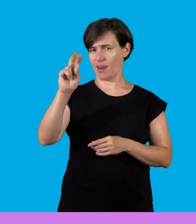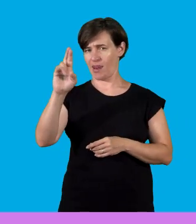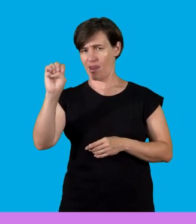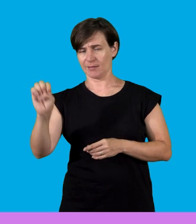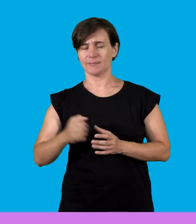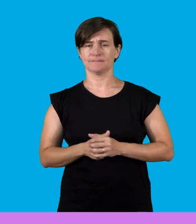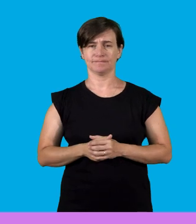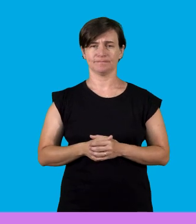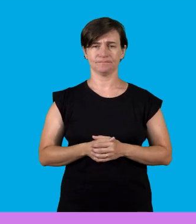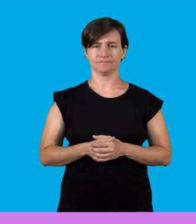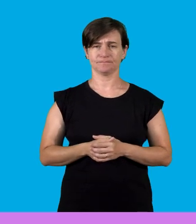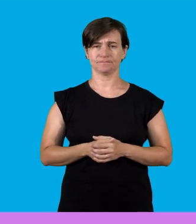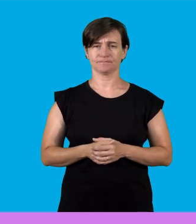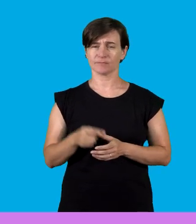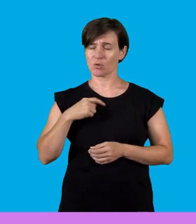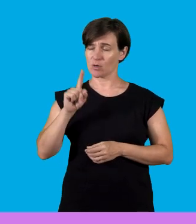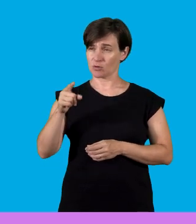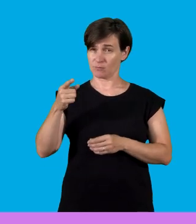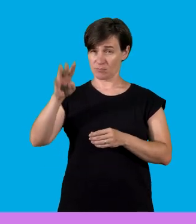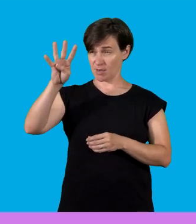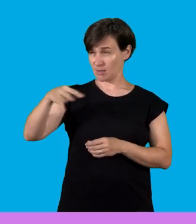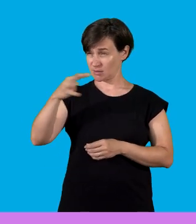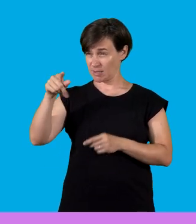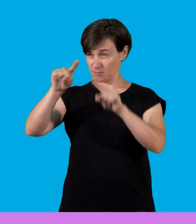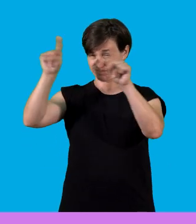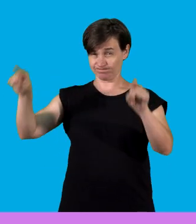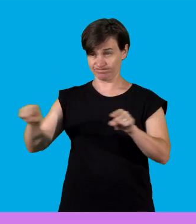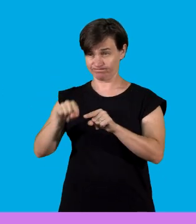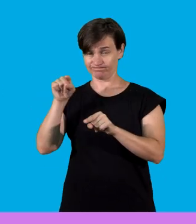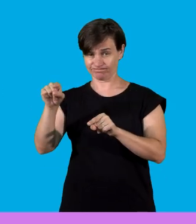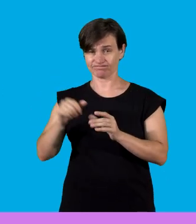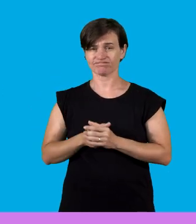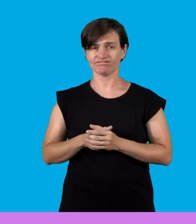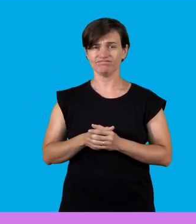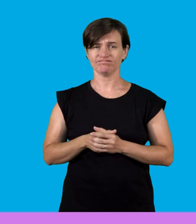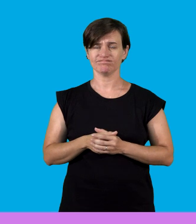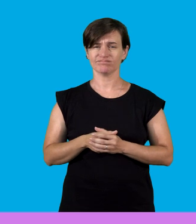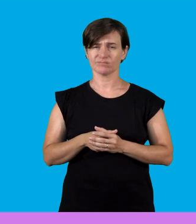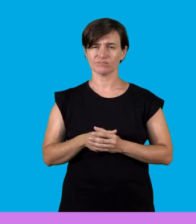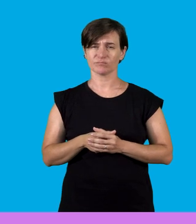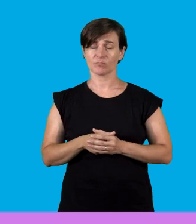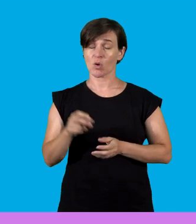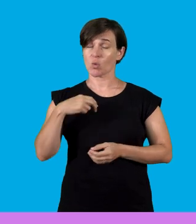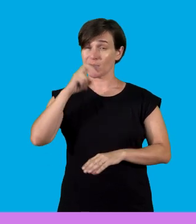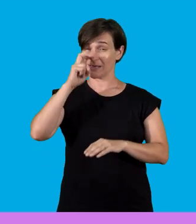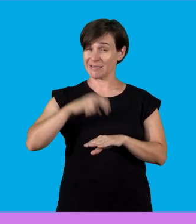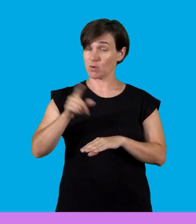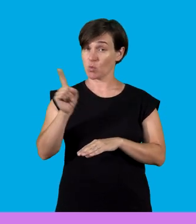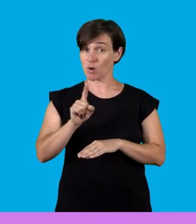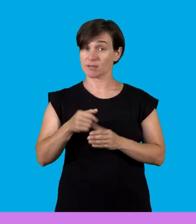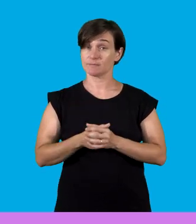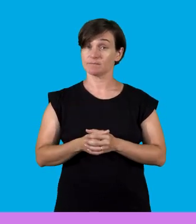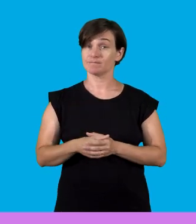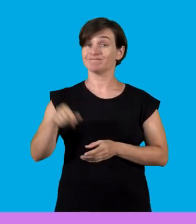let's go and look at our table again. What do we need to know here? We are going to